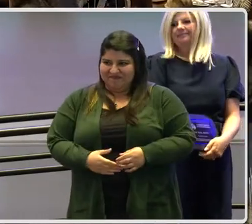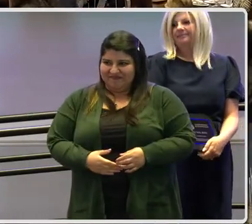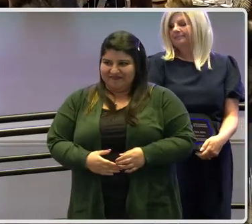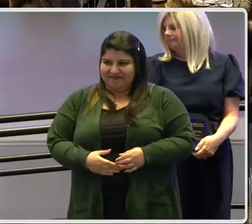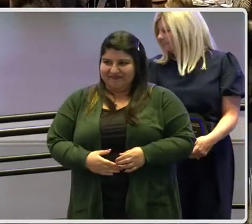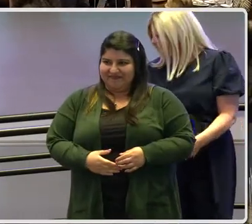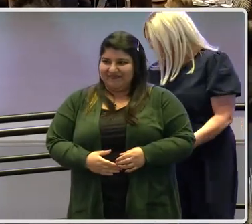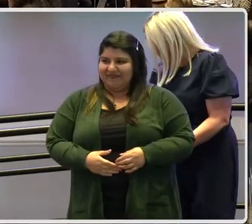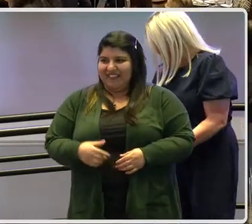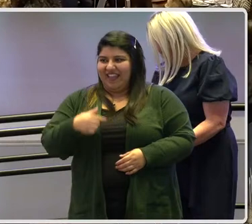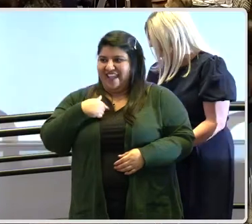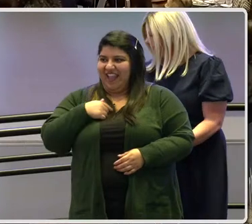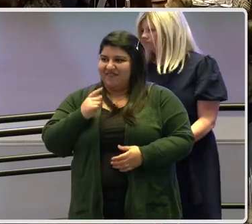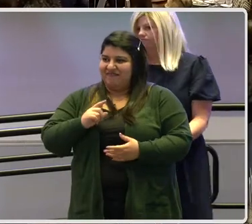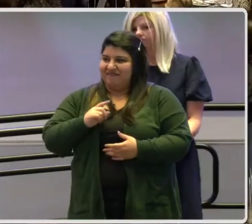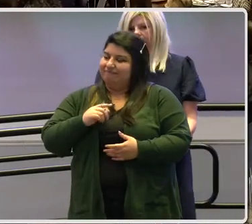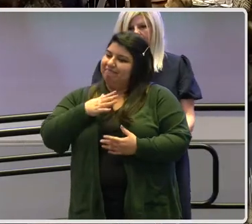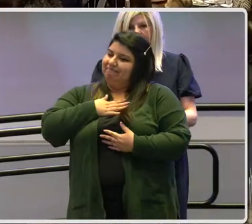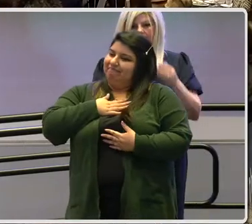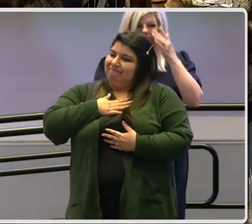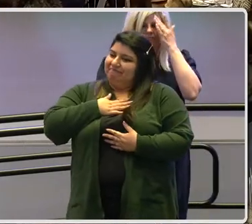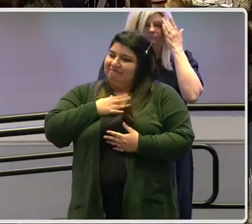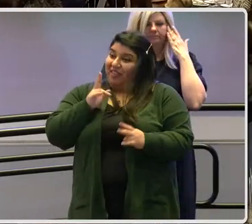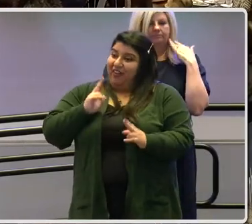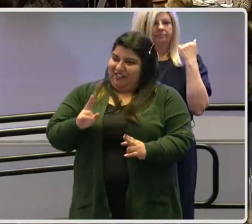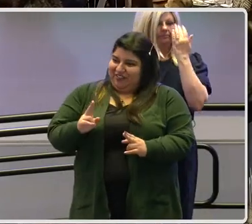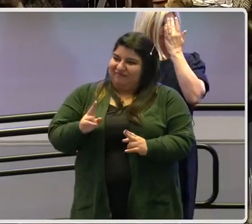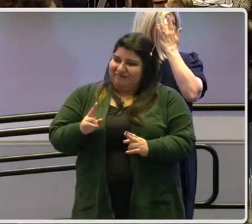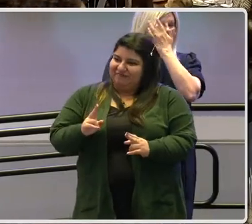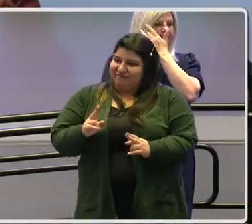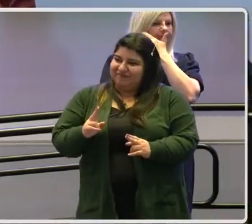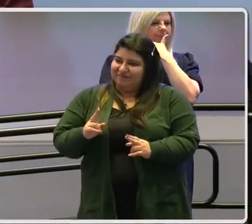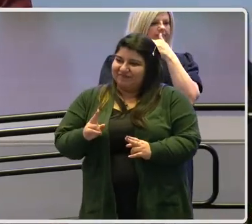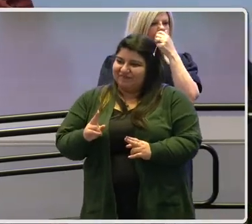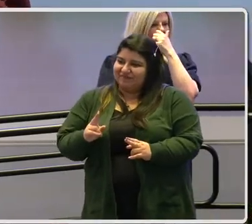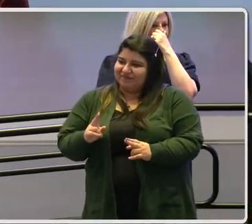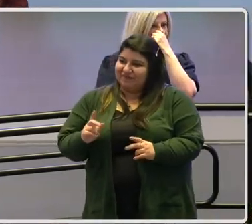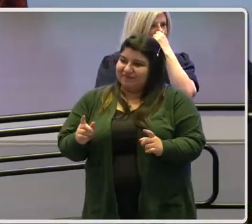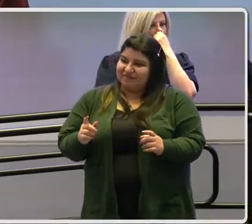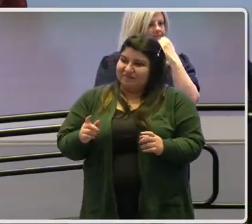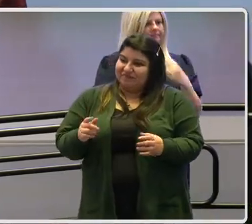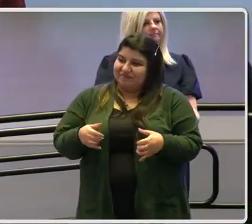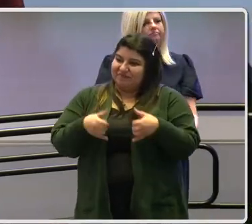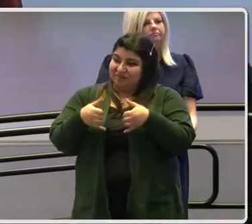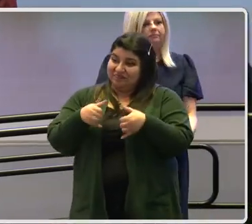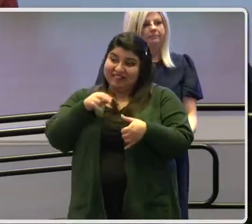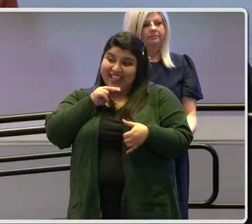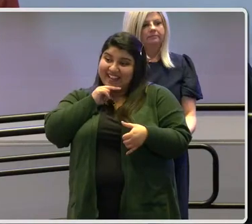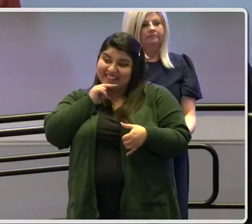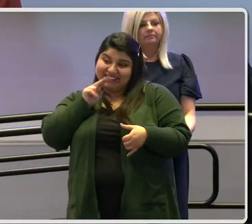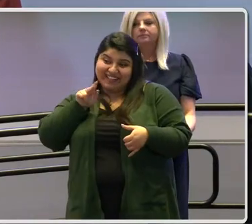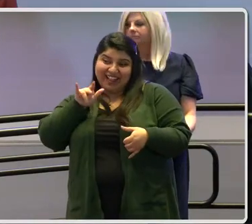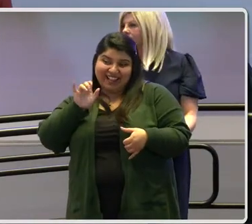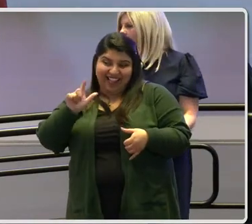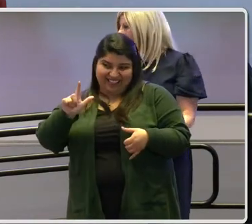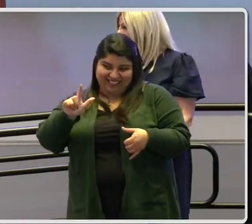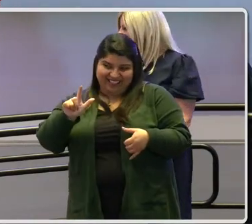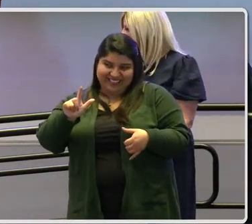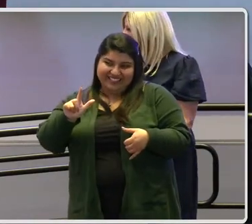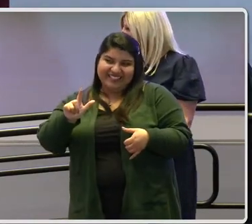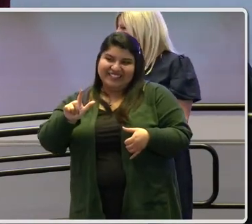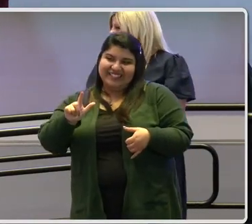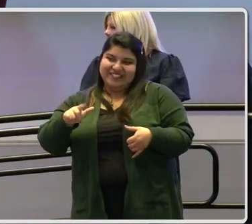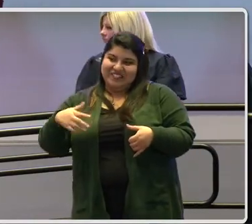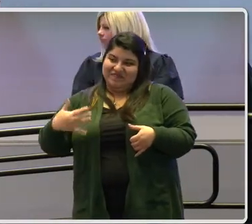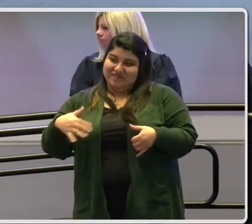And I have the privilege, the honor, to present Nikel as